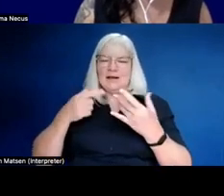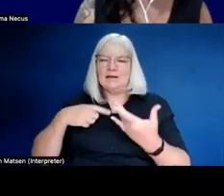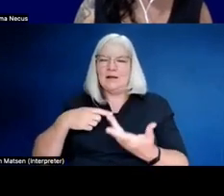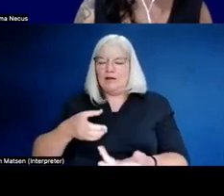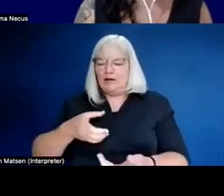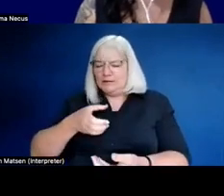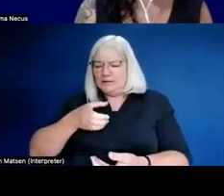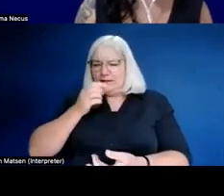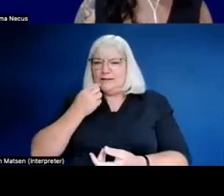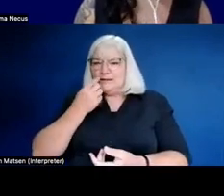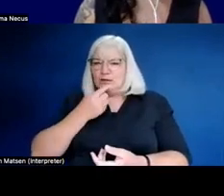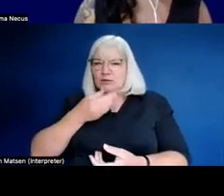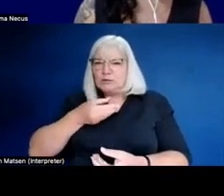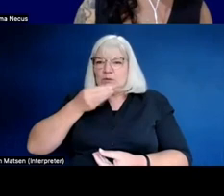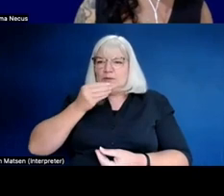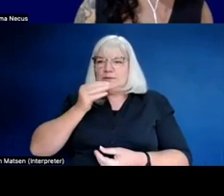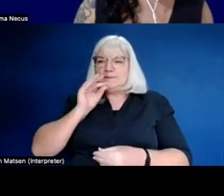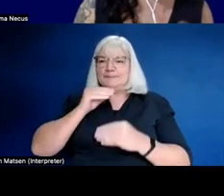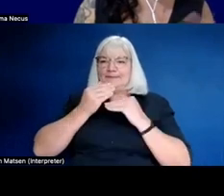that.